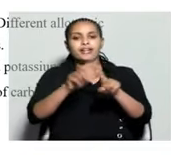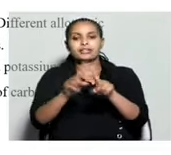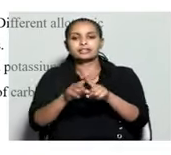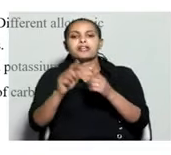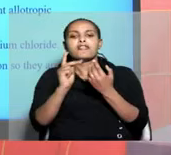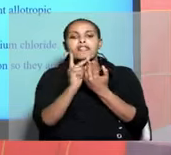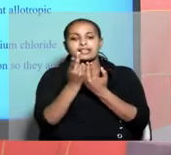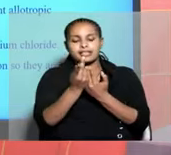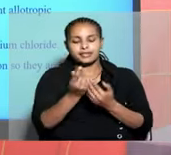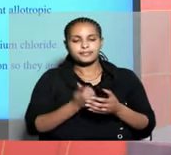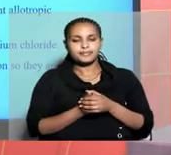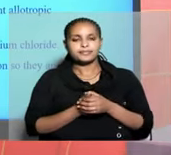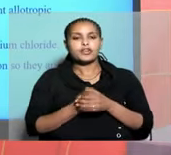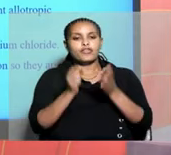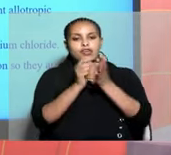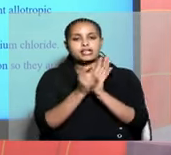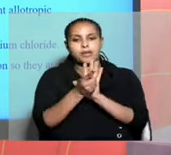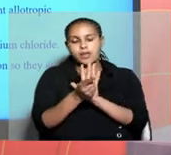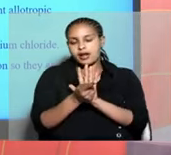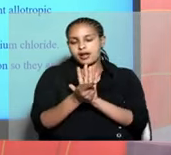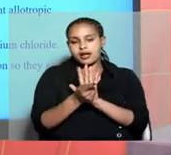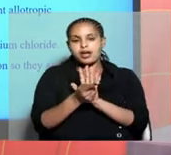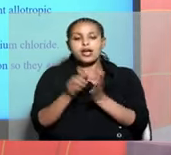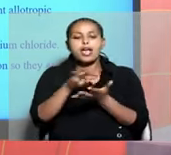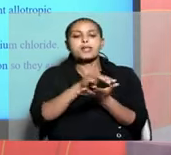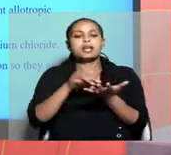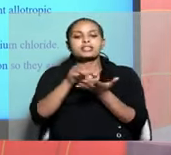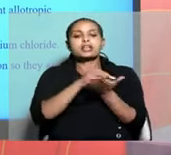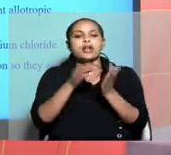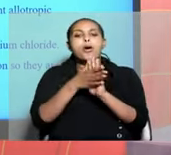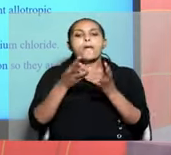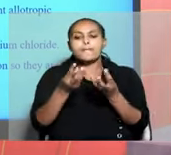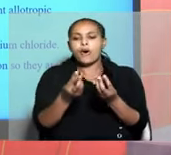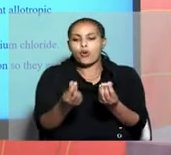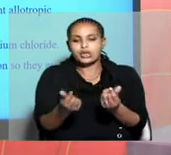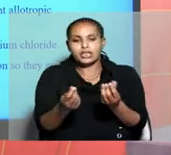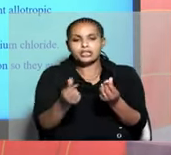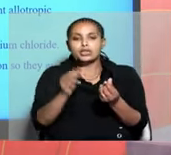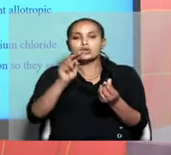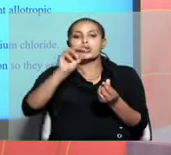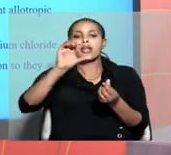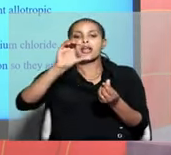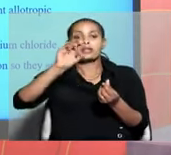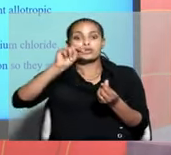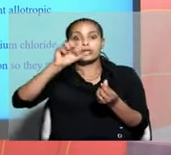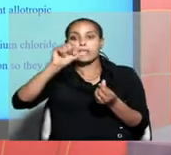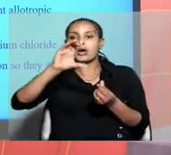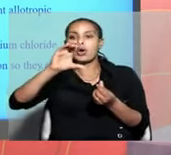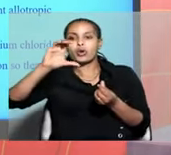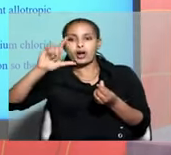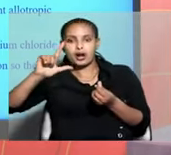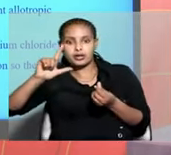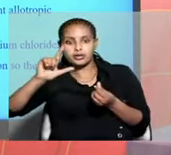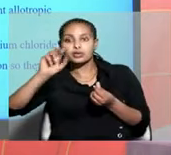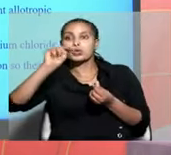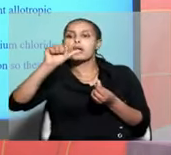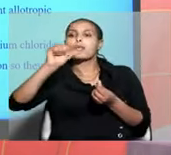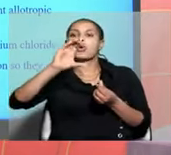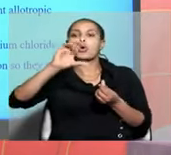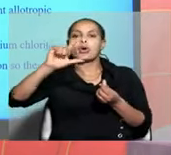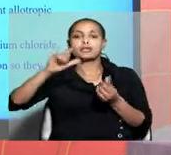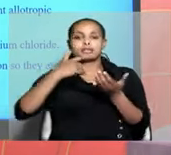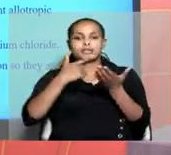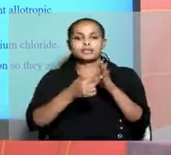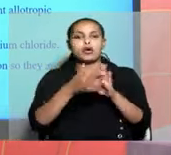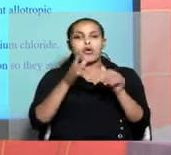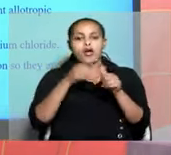different phases. For example, a mixture of powdered sodium chloride, look, powdered sodium chloride,